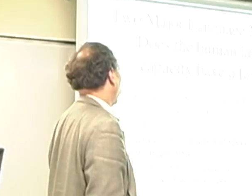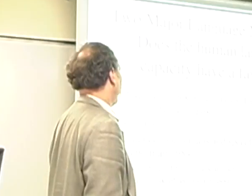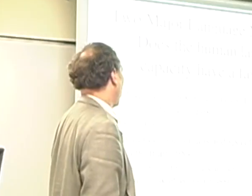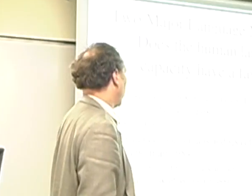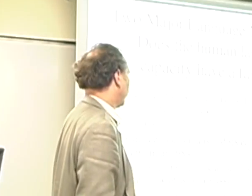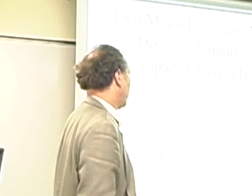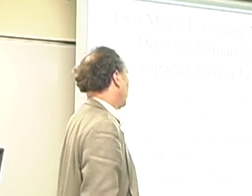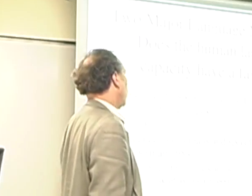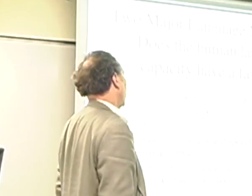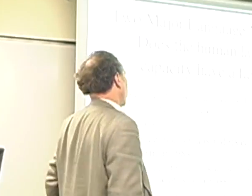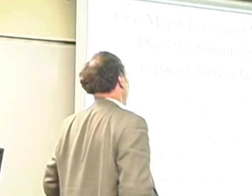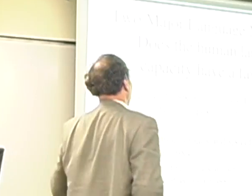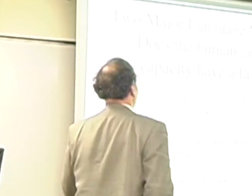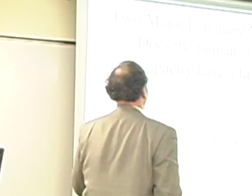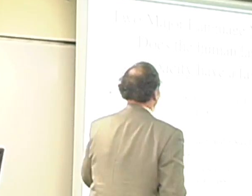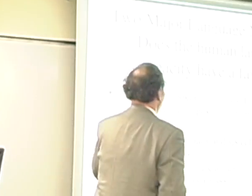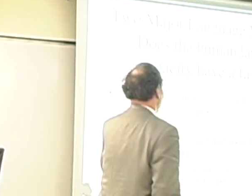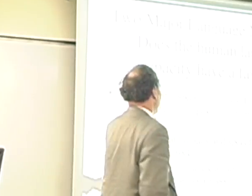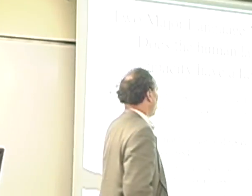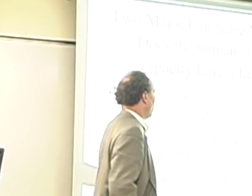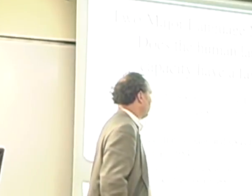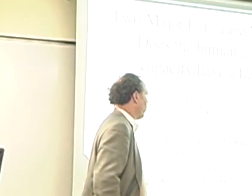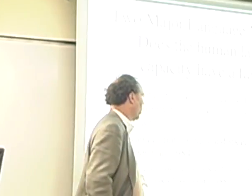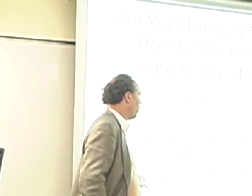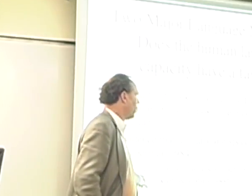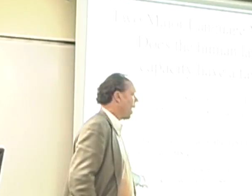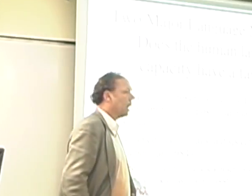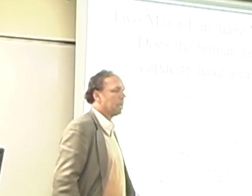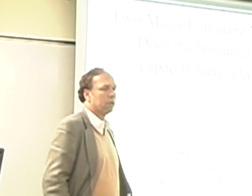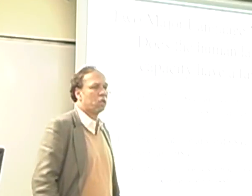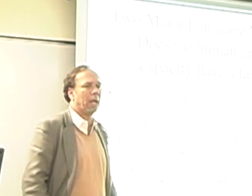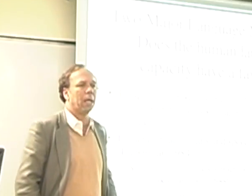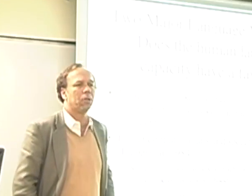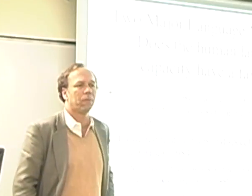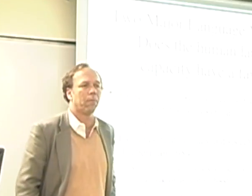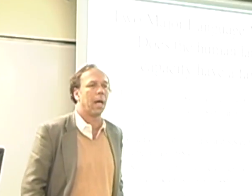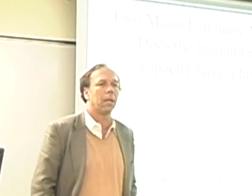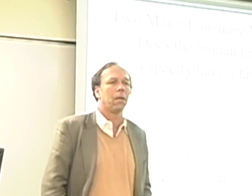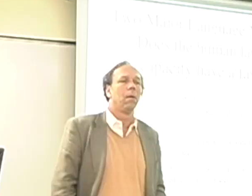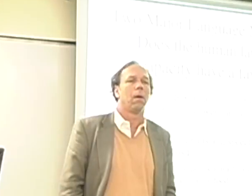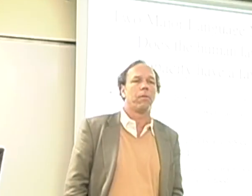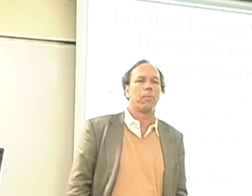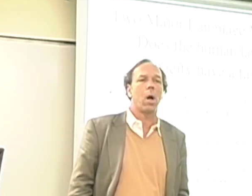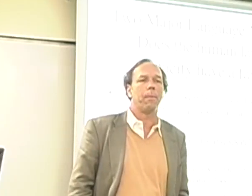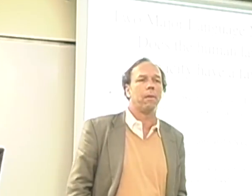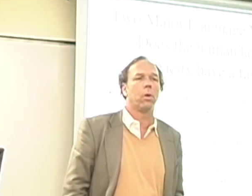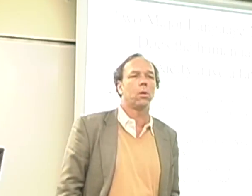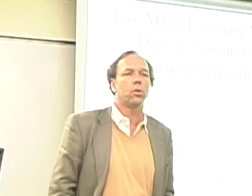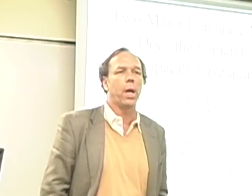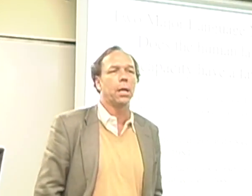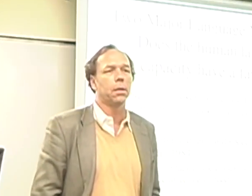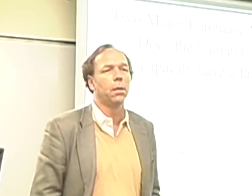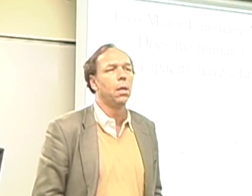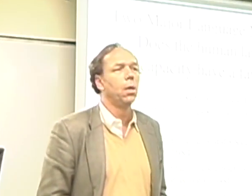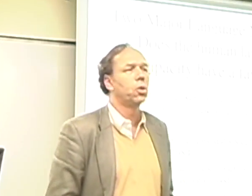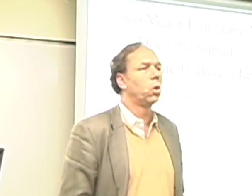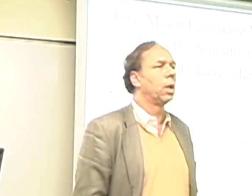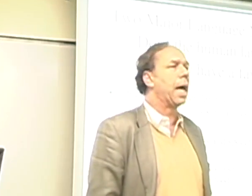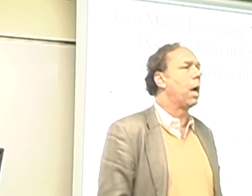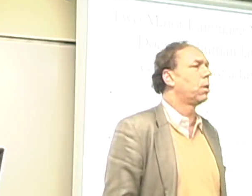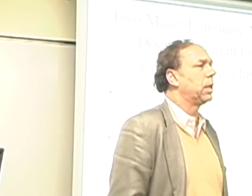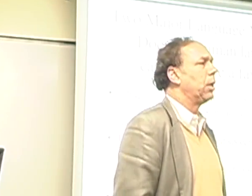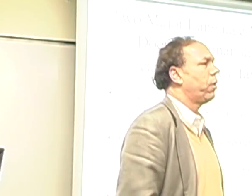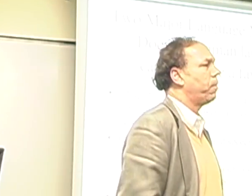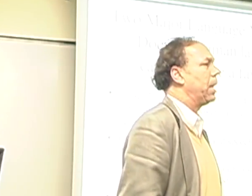have co-evolved, such that the structure of the human vocal tract has changed from that of the primate vocal tract